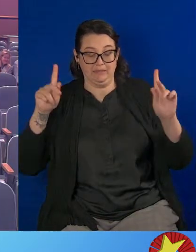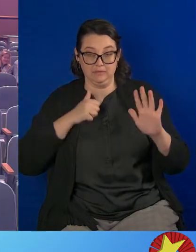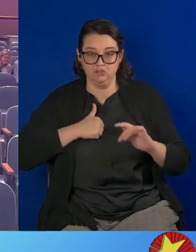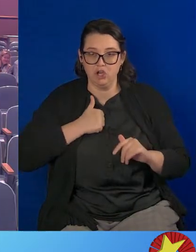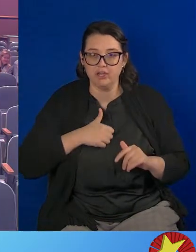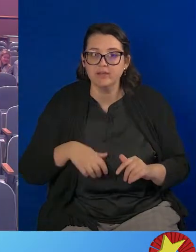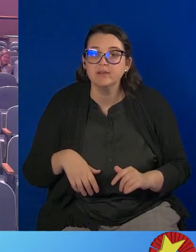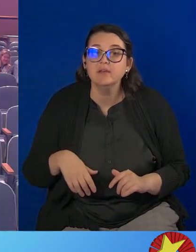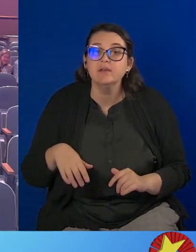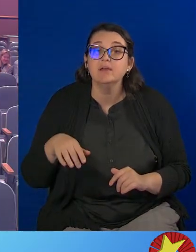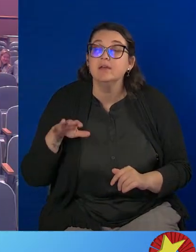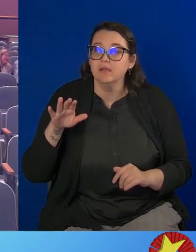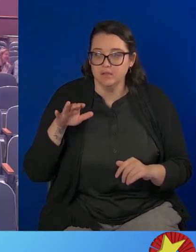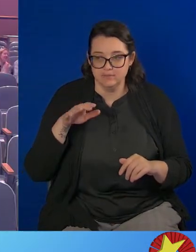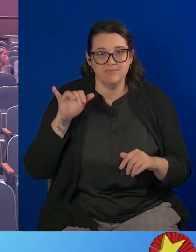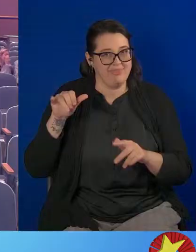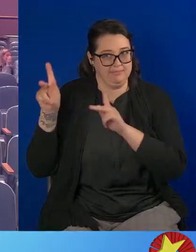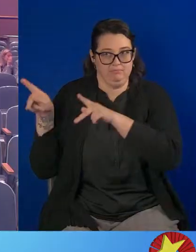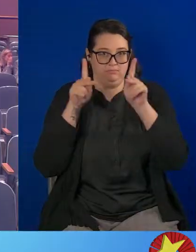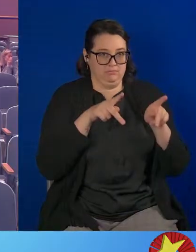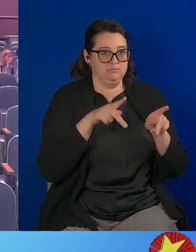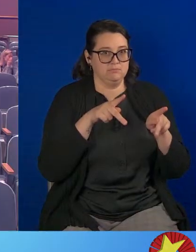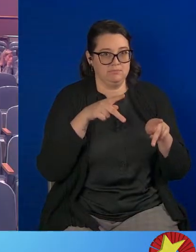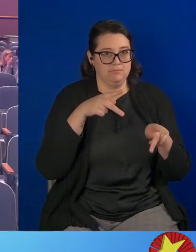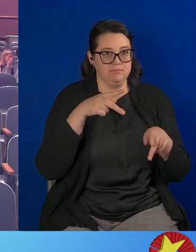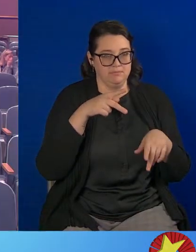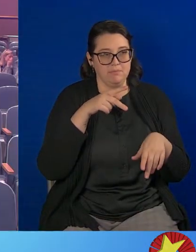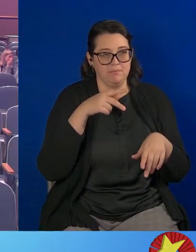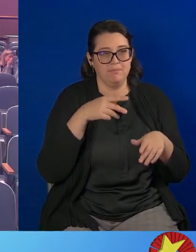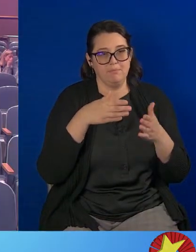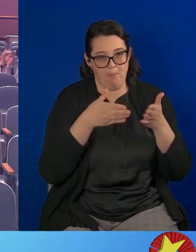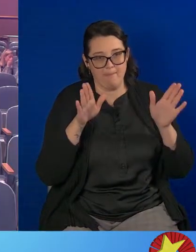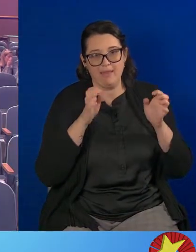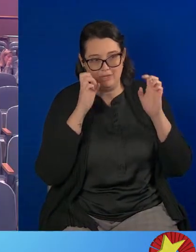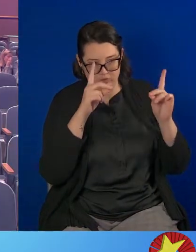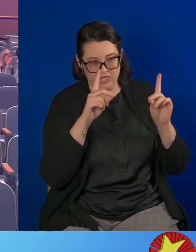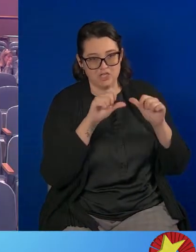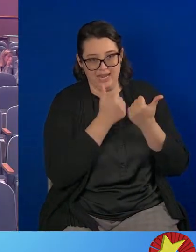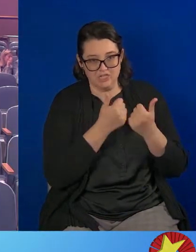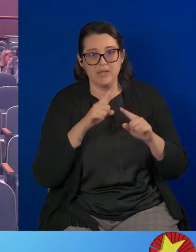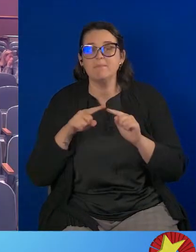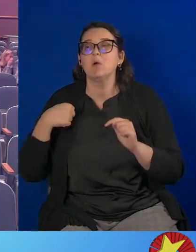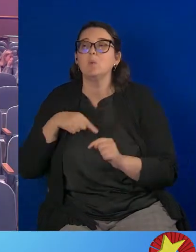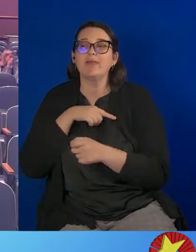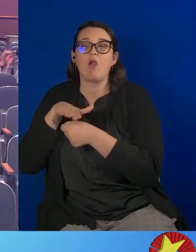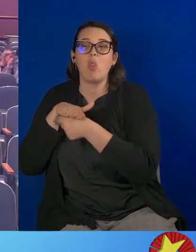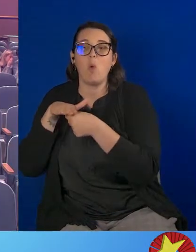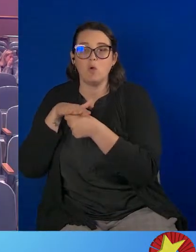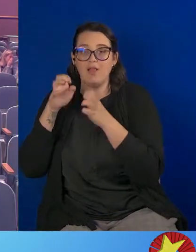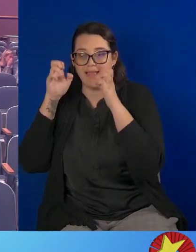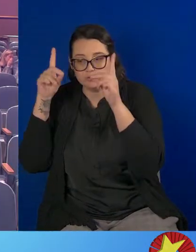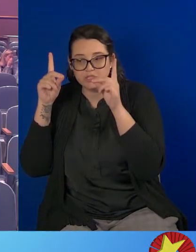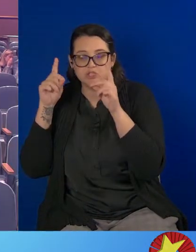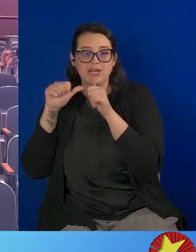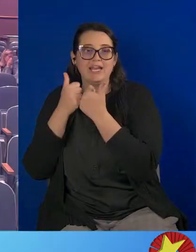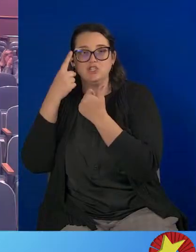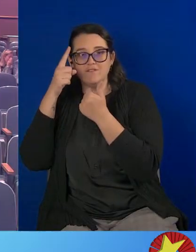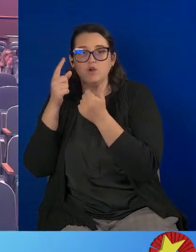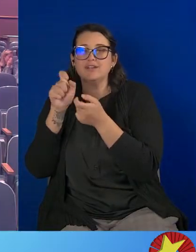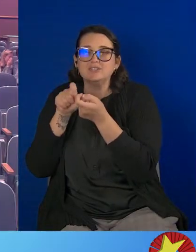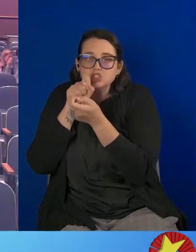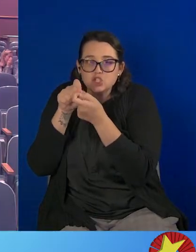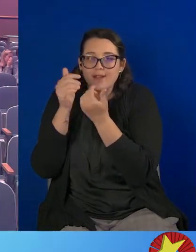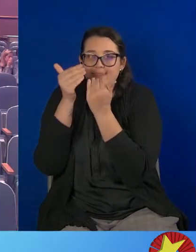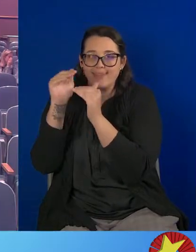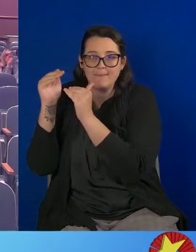agencies. But we are considered a local educational agency for certain limited purposes.